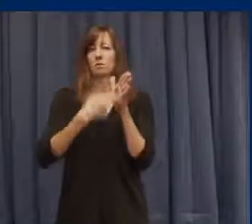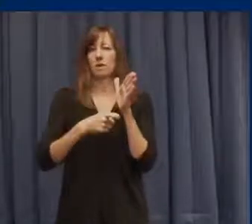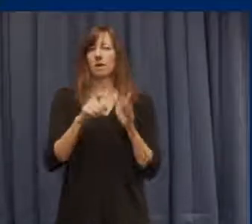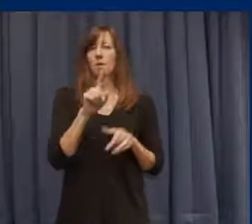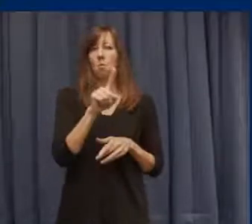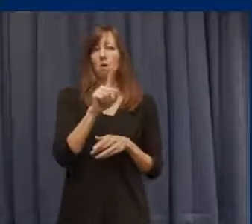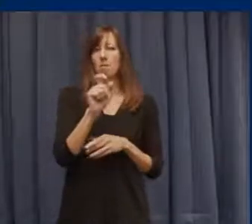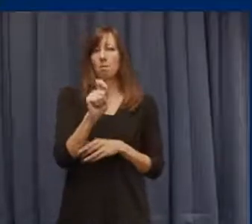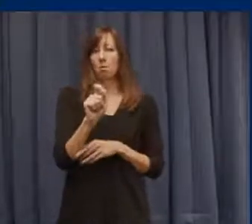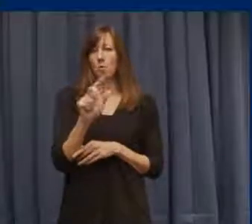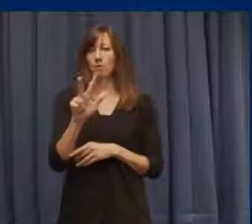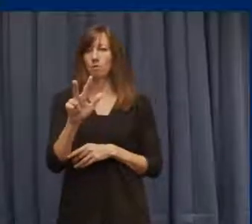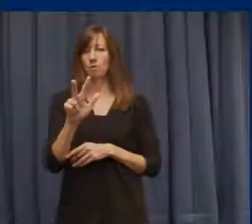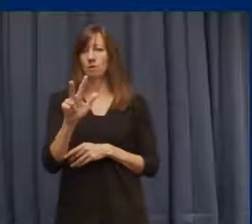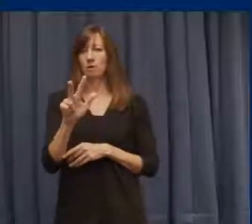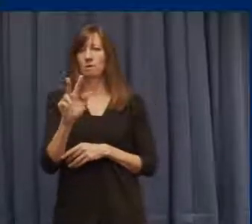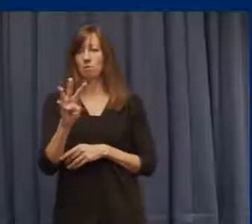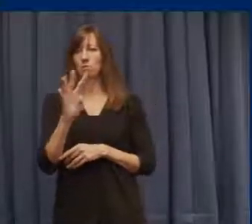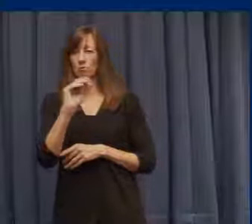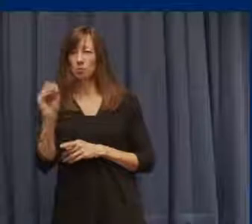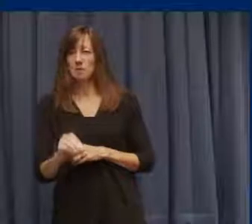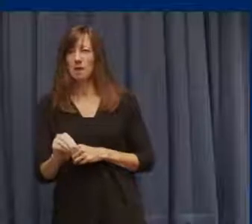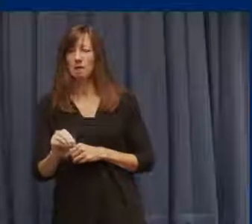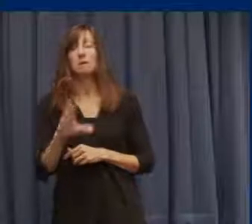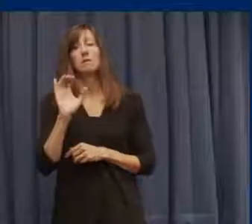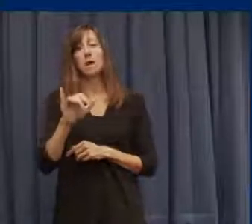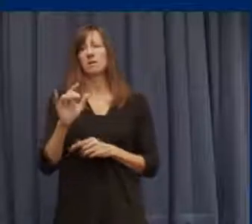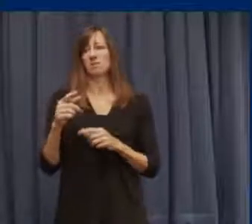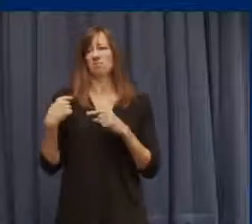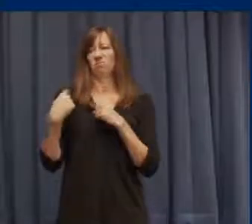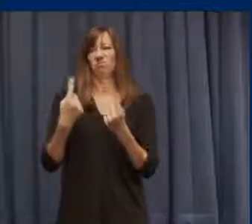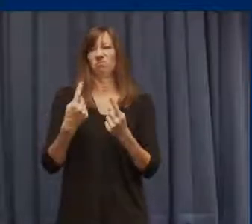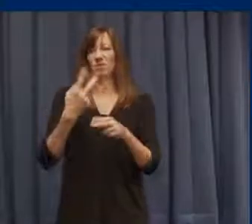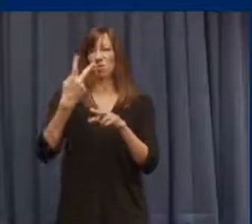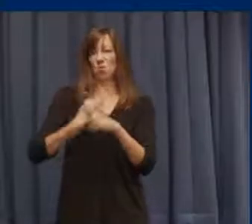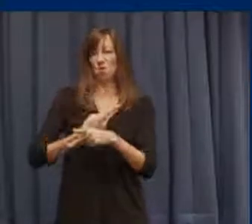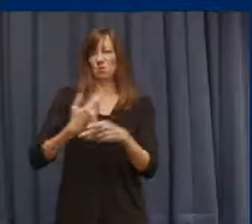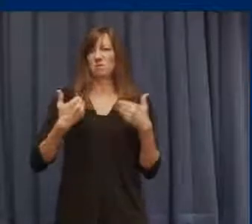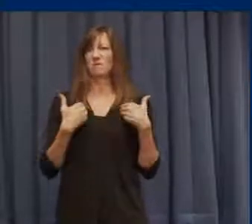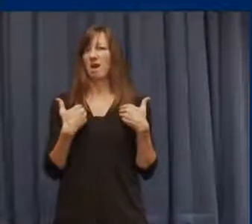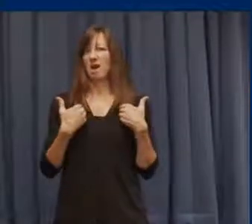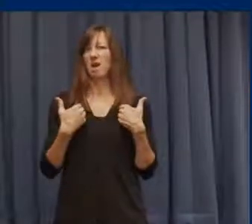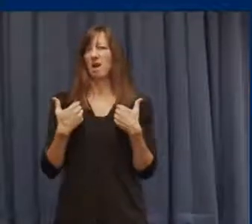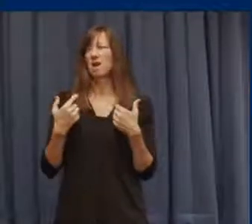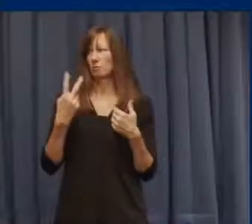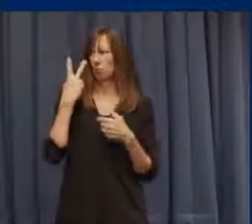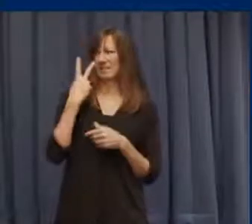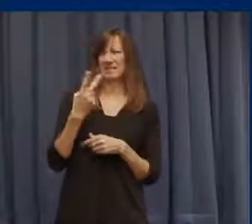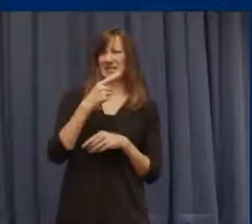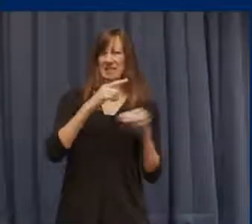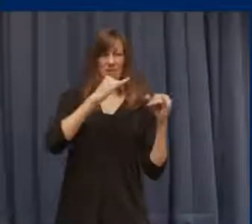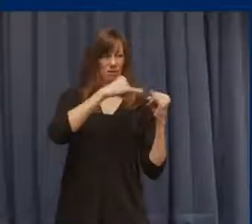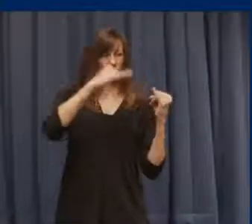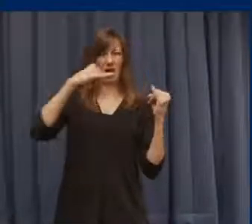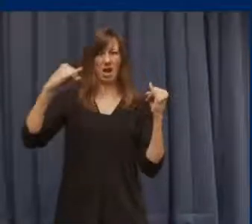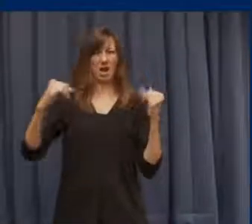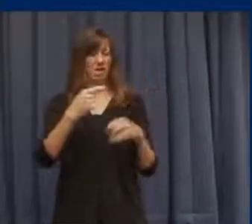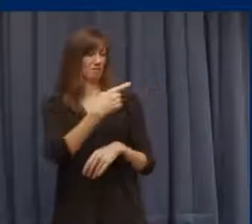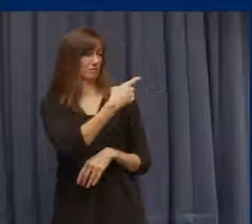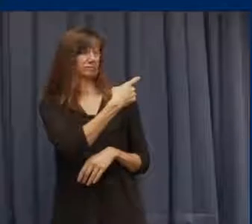1.34%. That is the worst we've had since, you can see it right there on the graph, going back